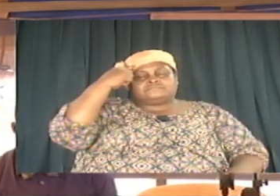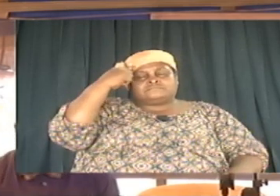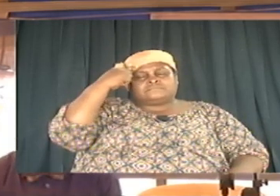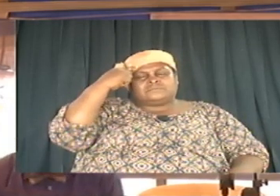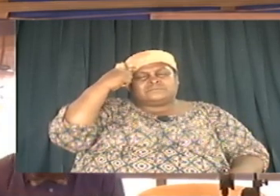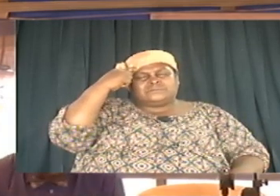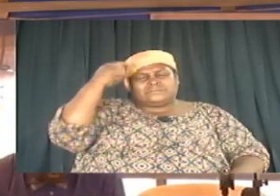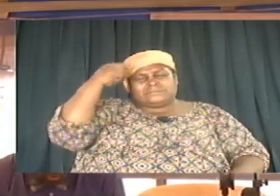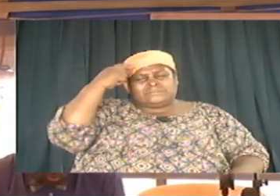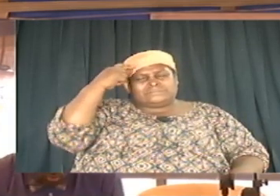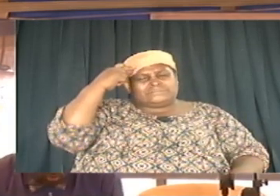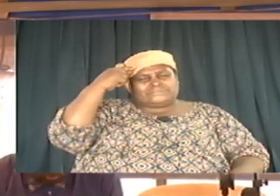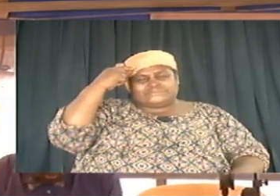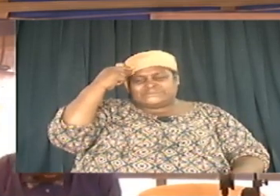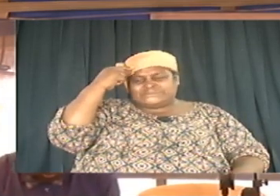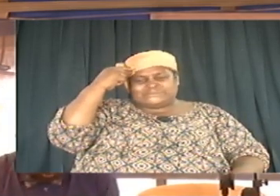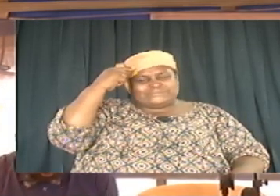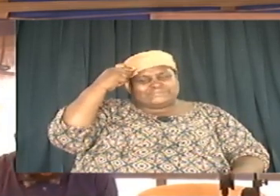think.